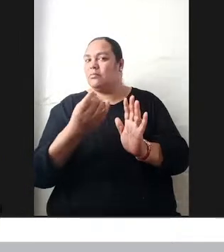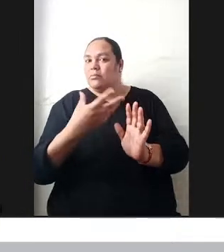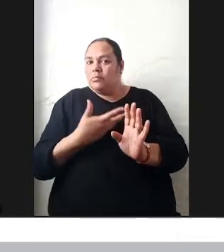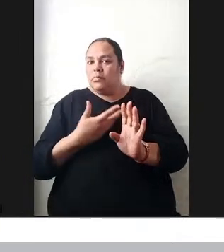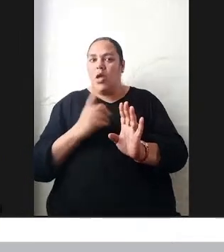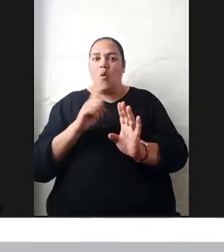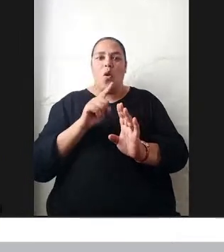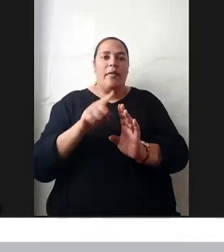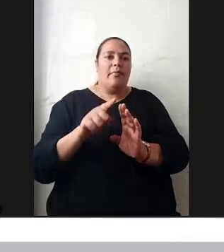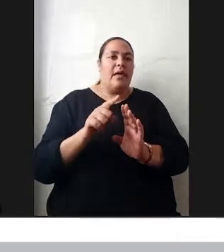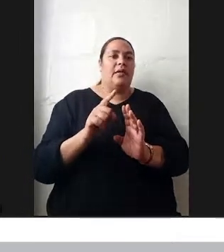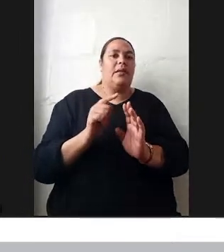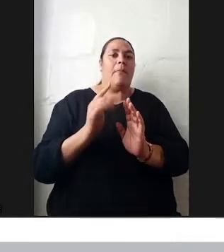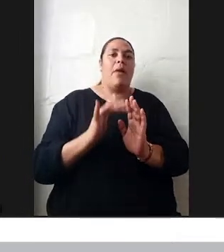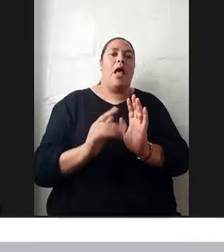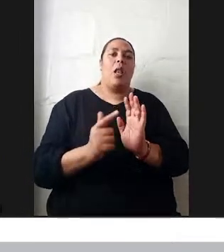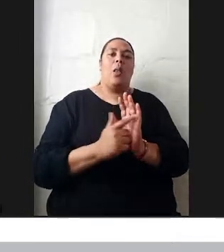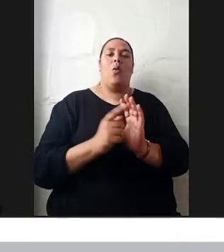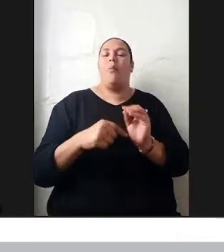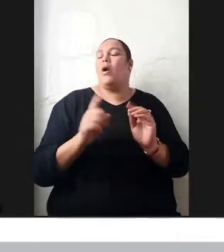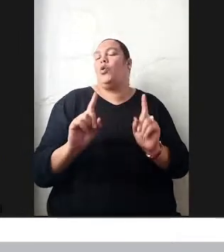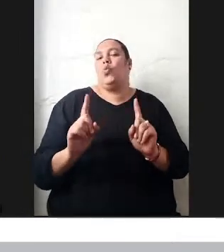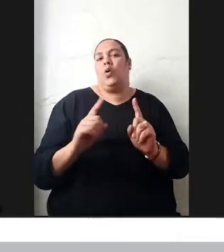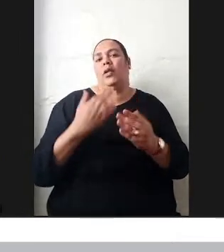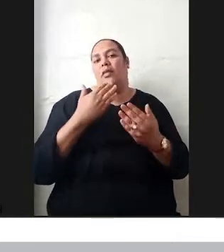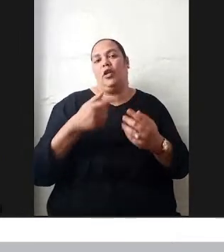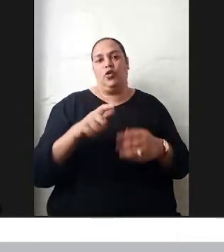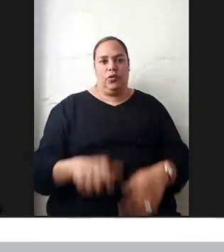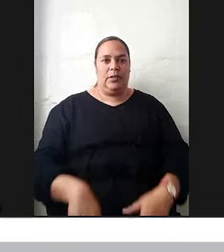those bylaws about? Thanks, Chair.